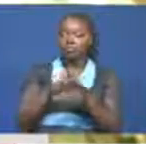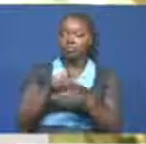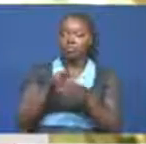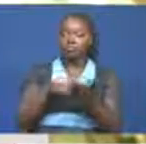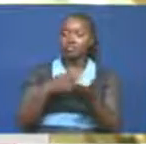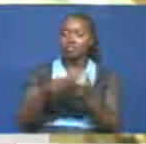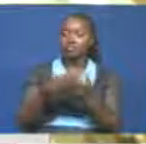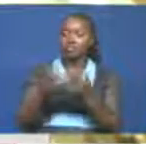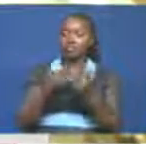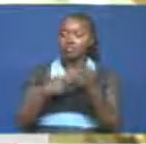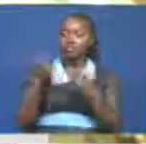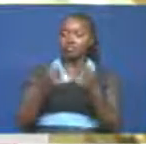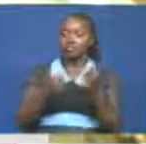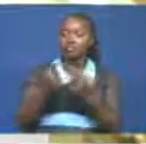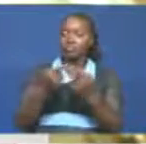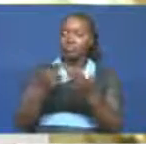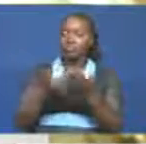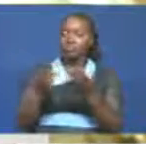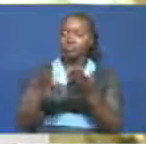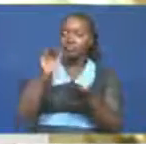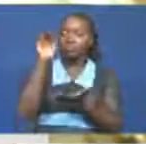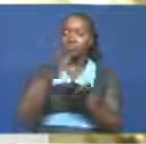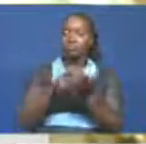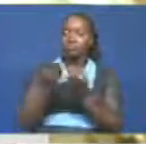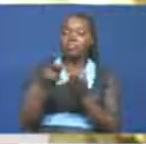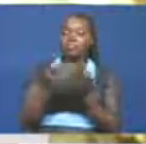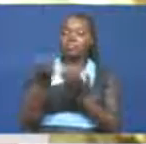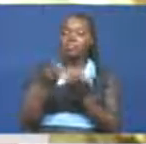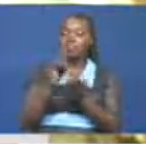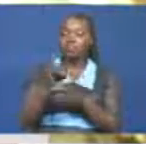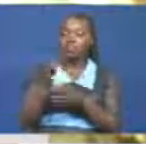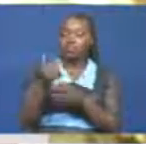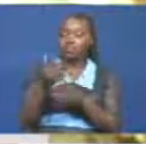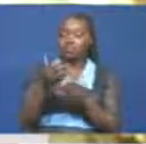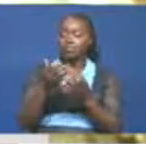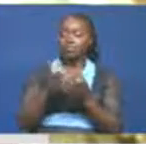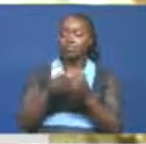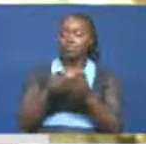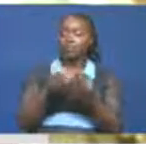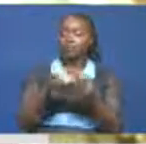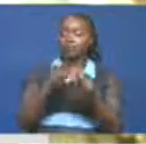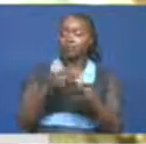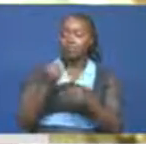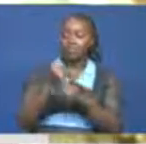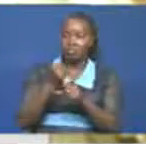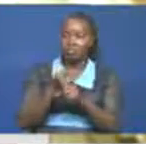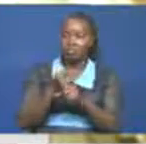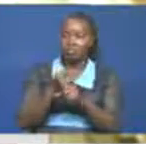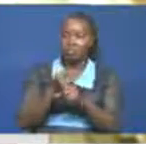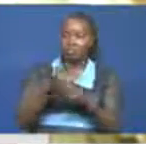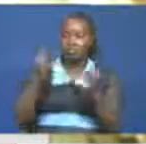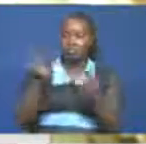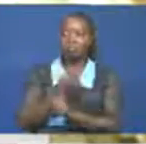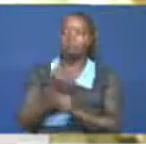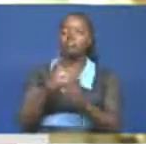competitive advantages, bring down that cost. We trade with each other. We're driving our own efficiencies. This is what is going to make a difference globally when we